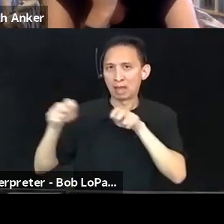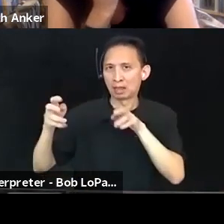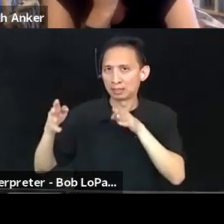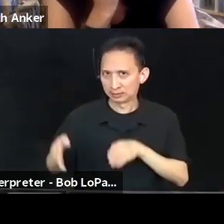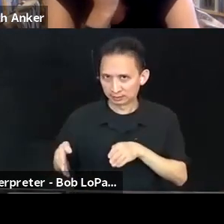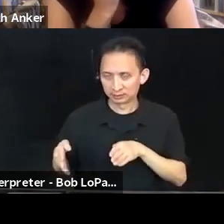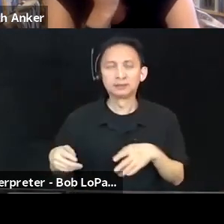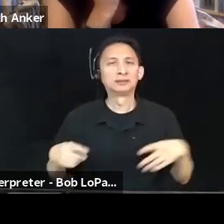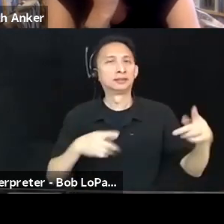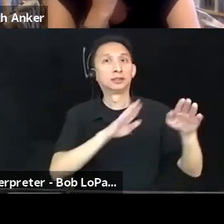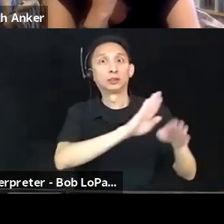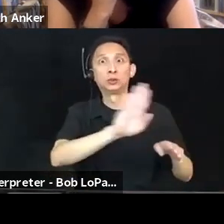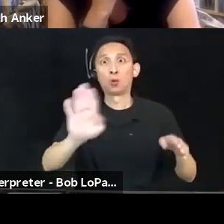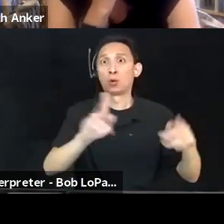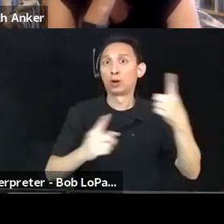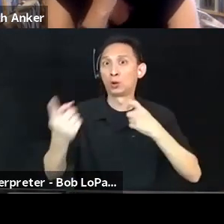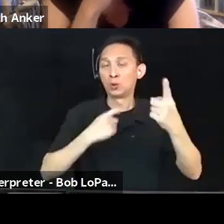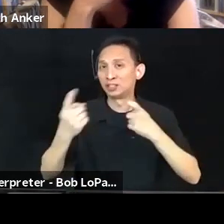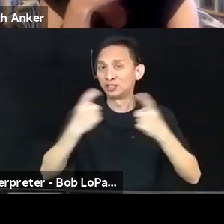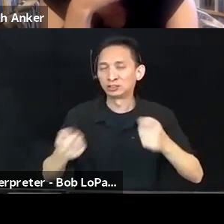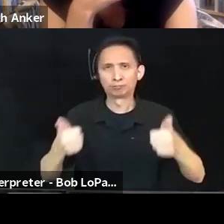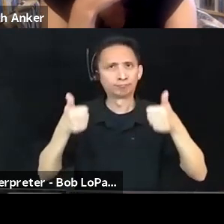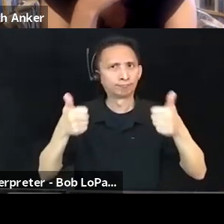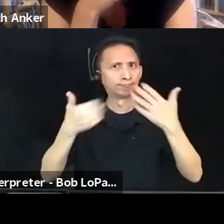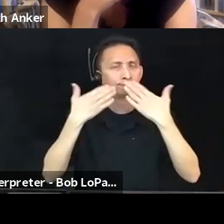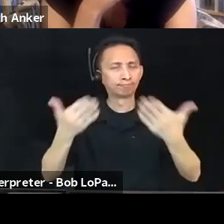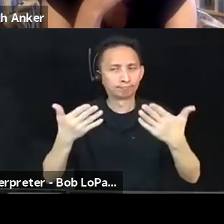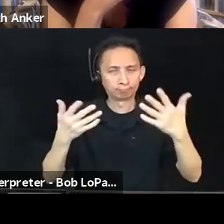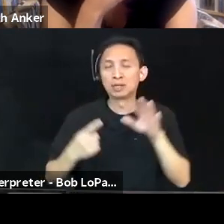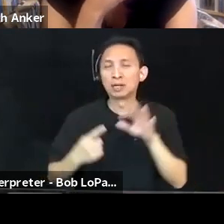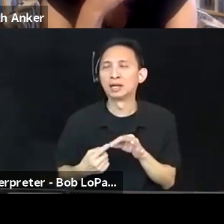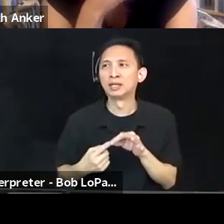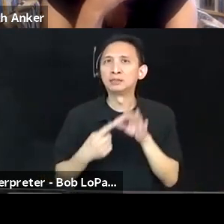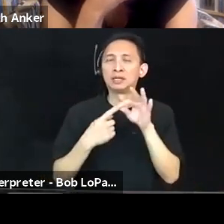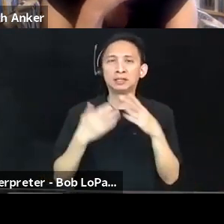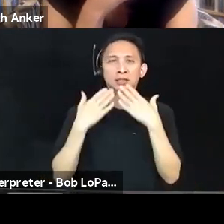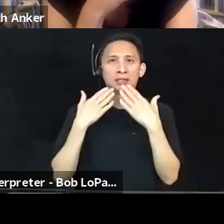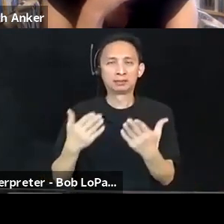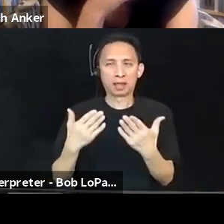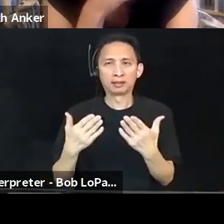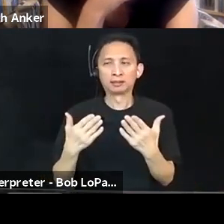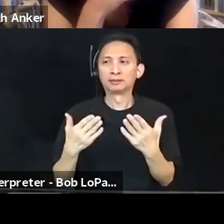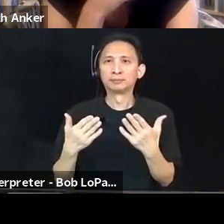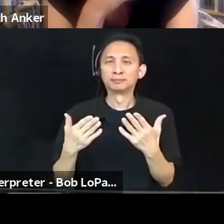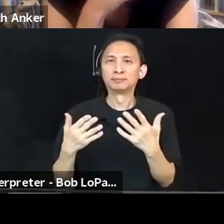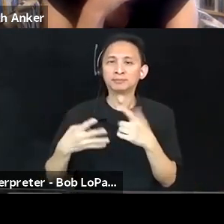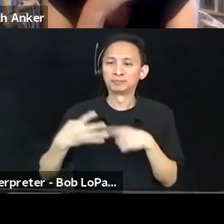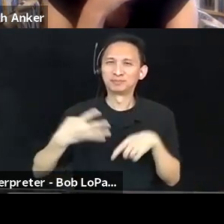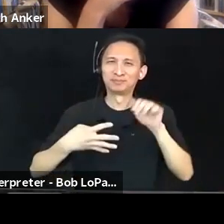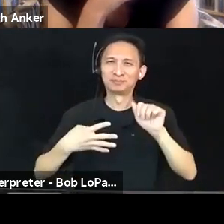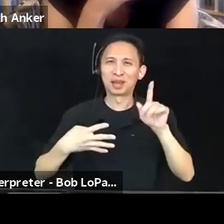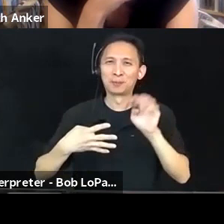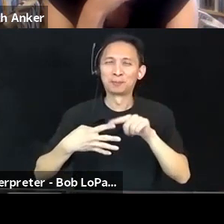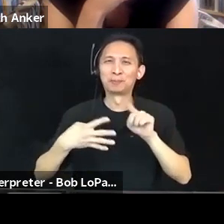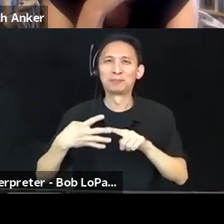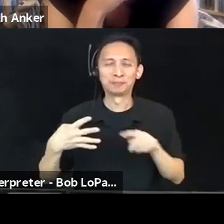contributions, both the questions from the audience and especially to Adom